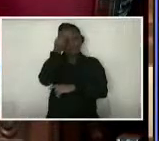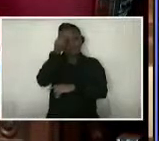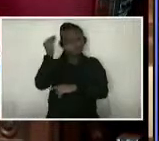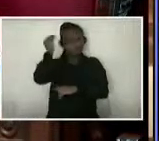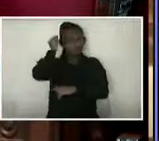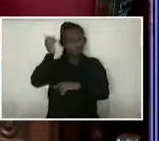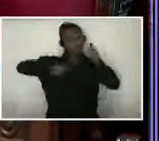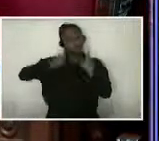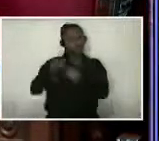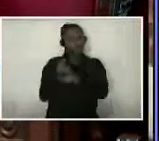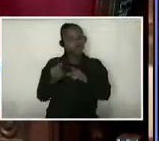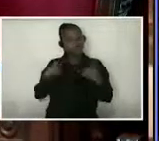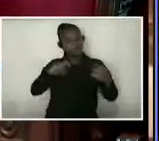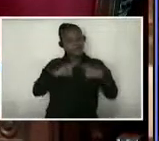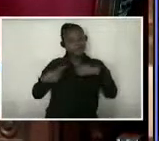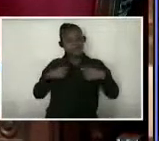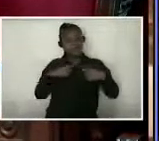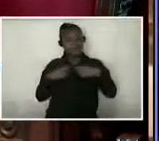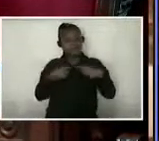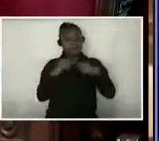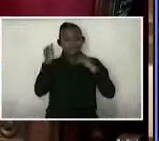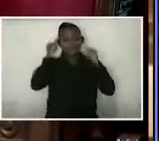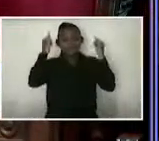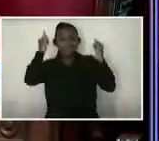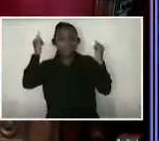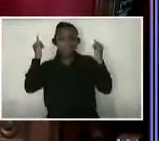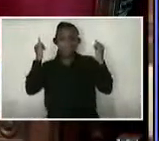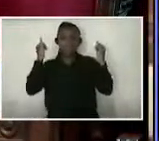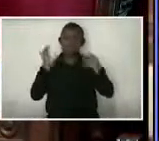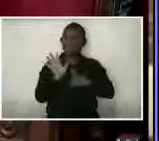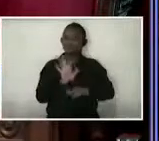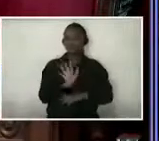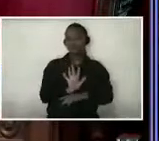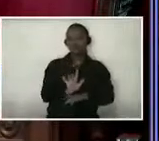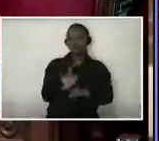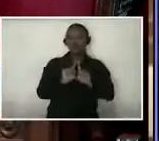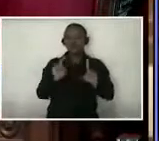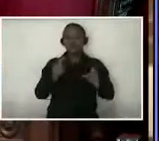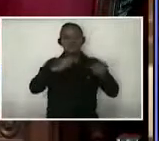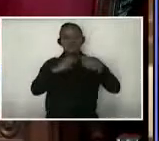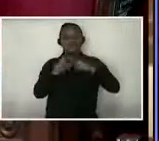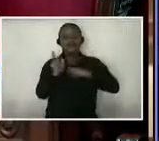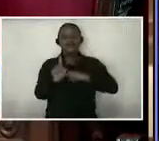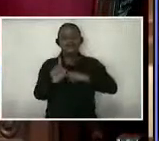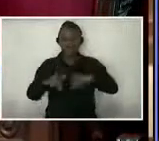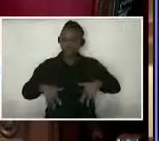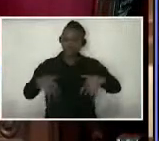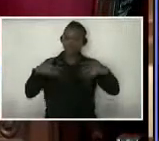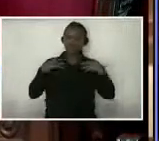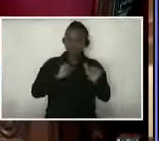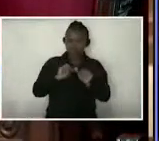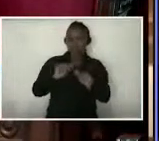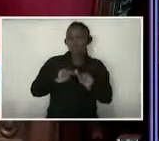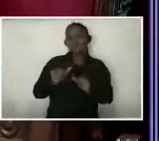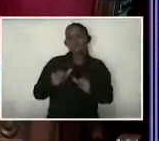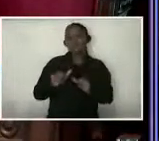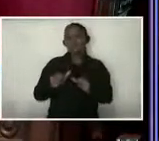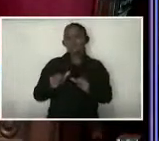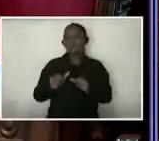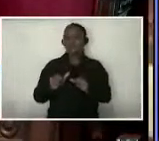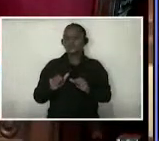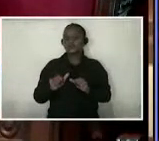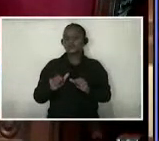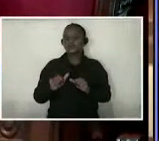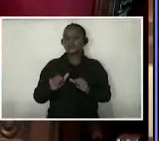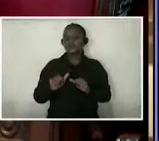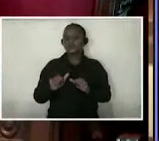head. They are fighting to win material benefits, to live better and in peace, to see their lives go forward, to guarantee the